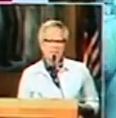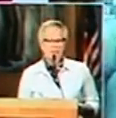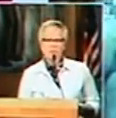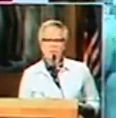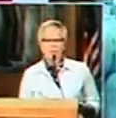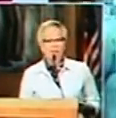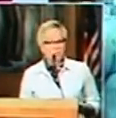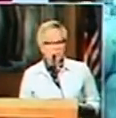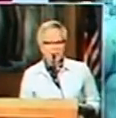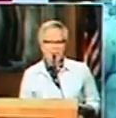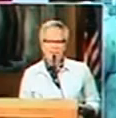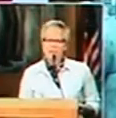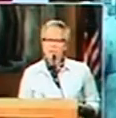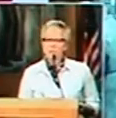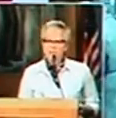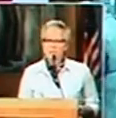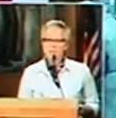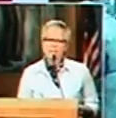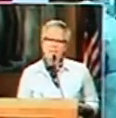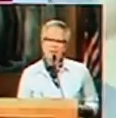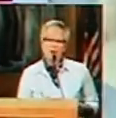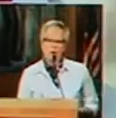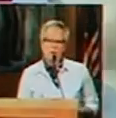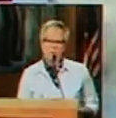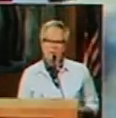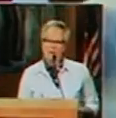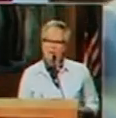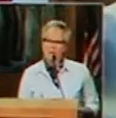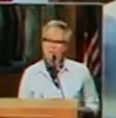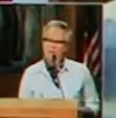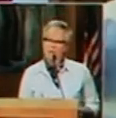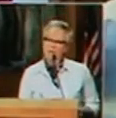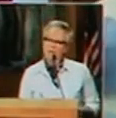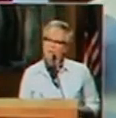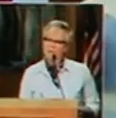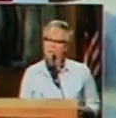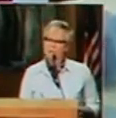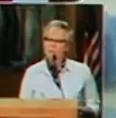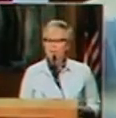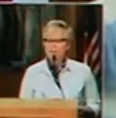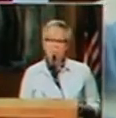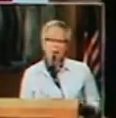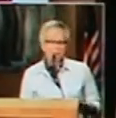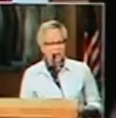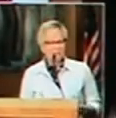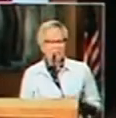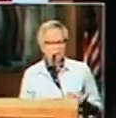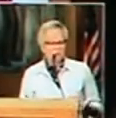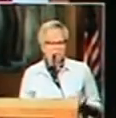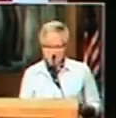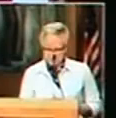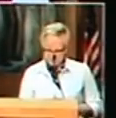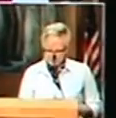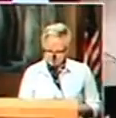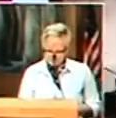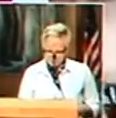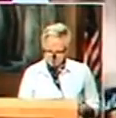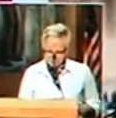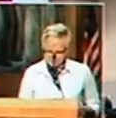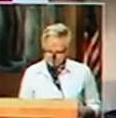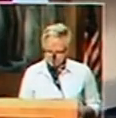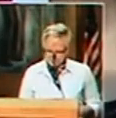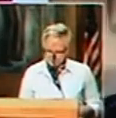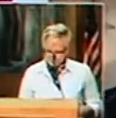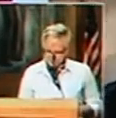circumstances, you're elderly, please be staying home from the public and staying away from the public as much